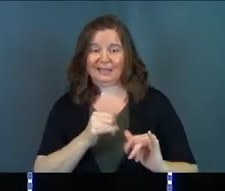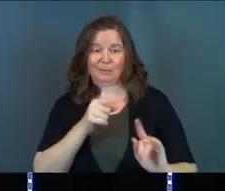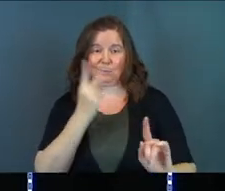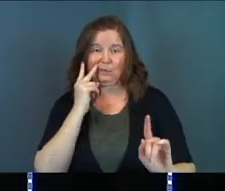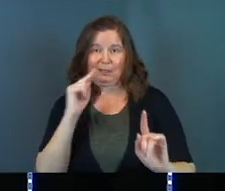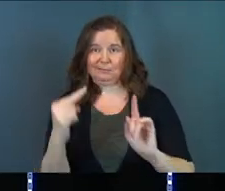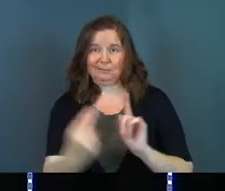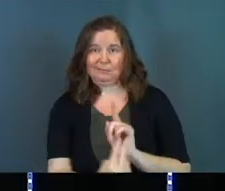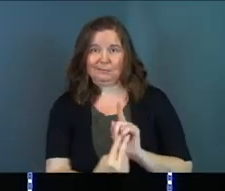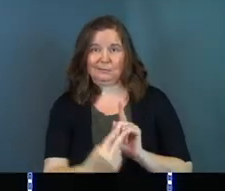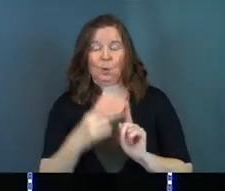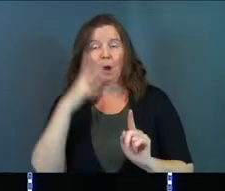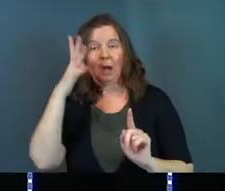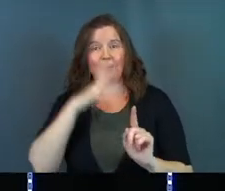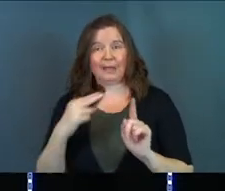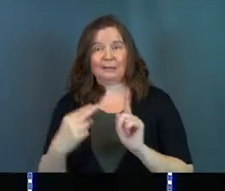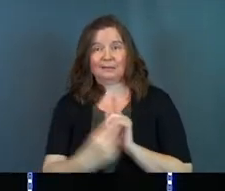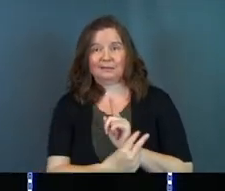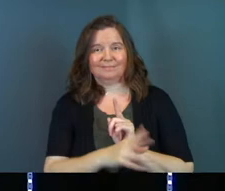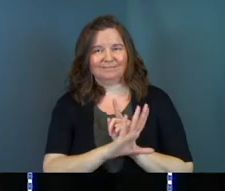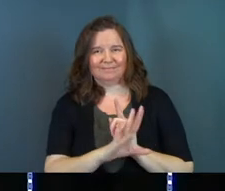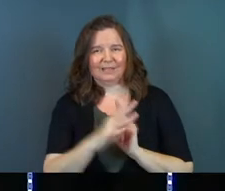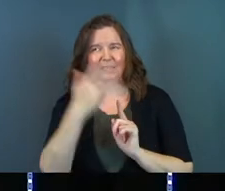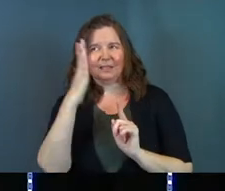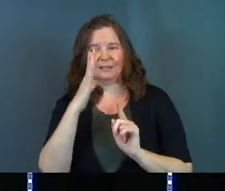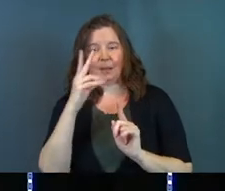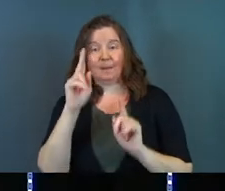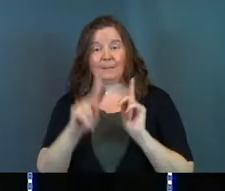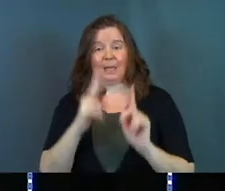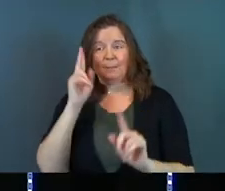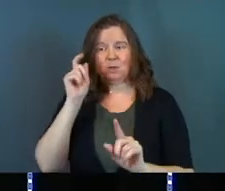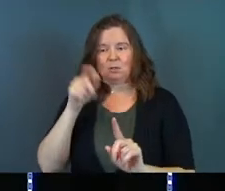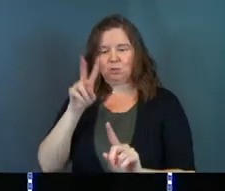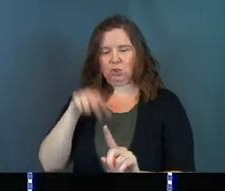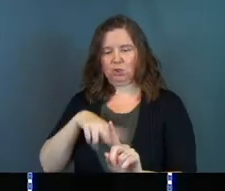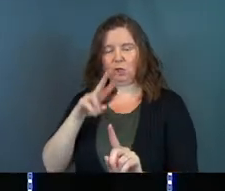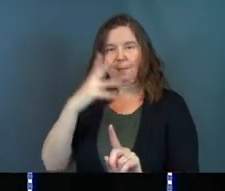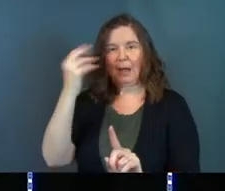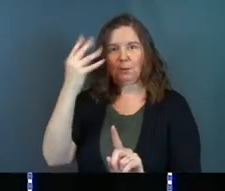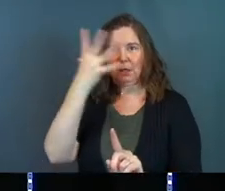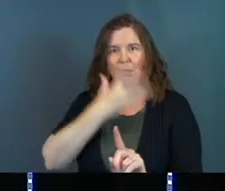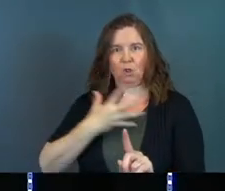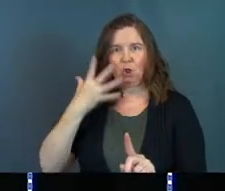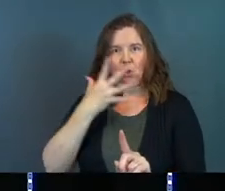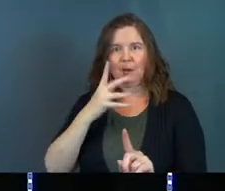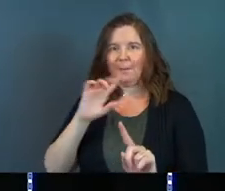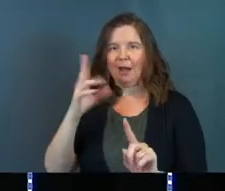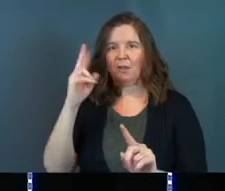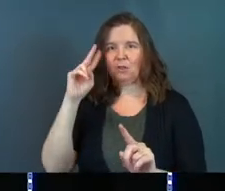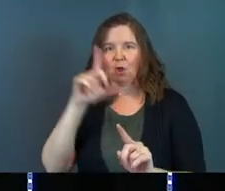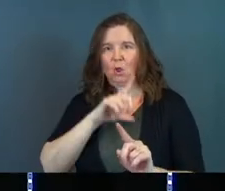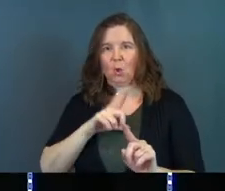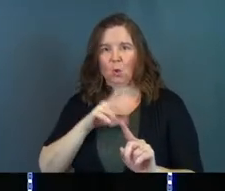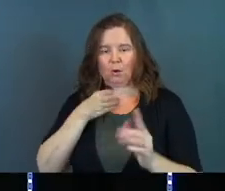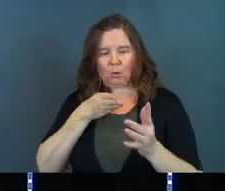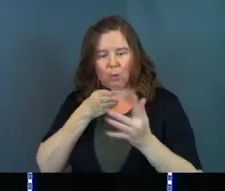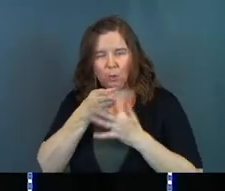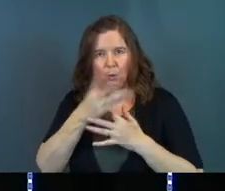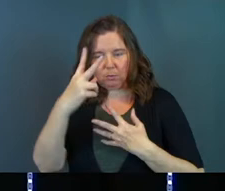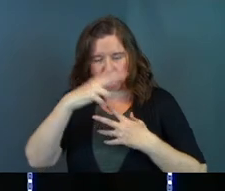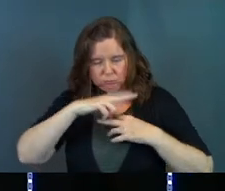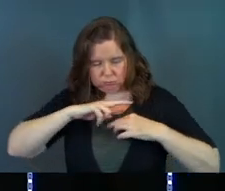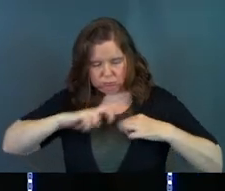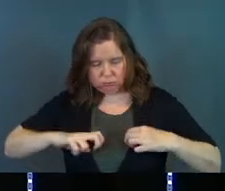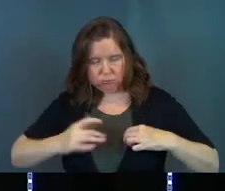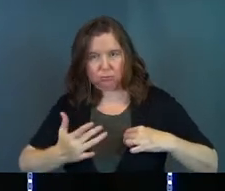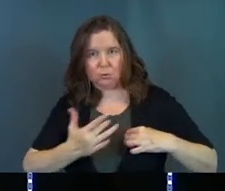see them or the way that men see them. People judge by outward appearance, but the Lord looks right to the heart." So that